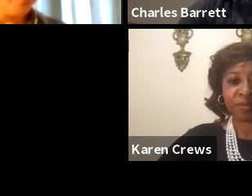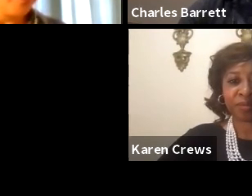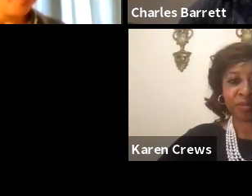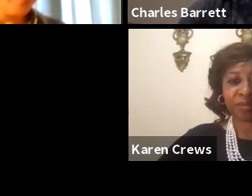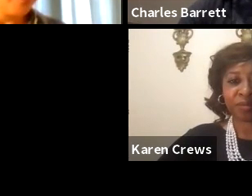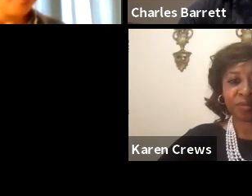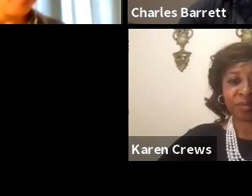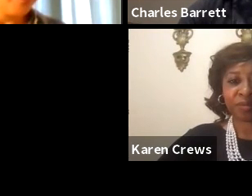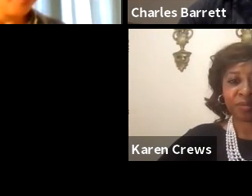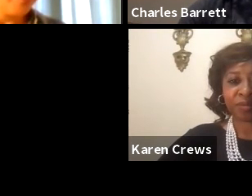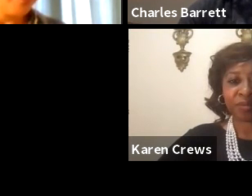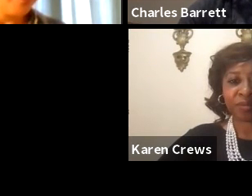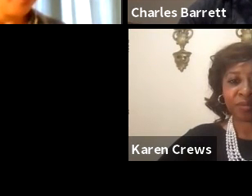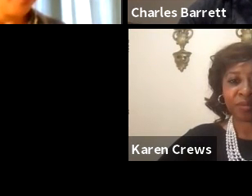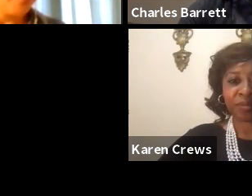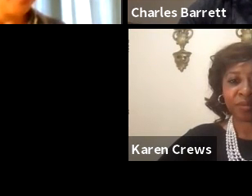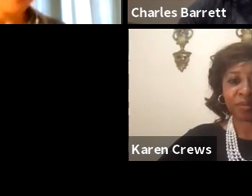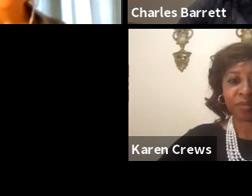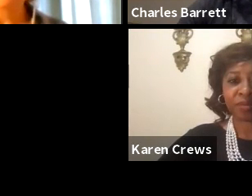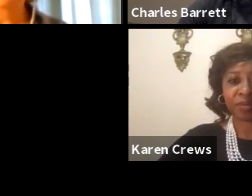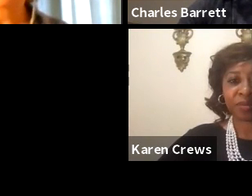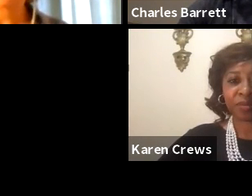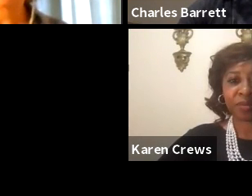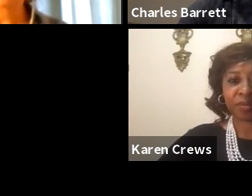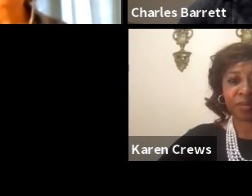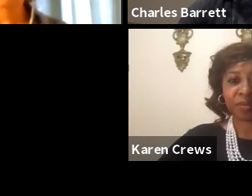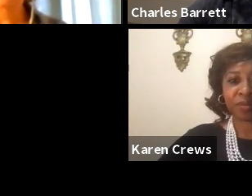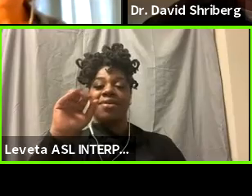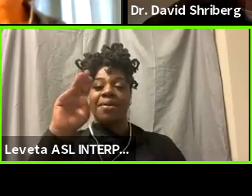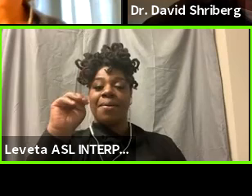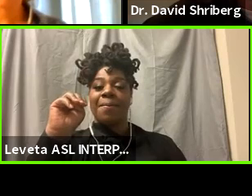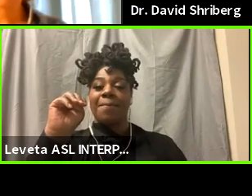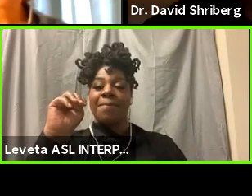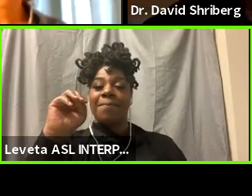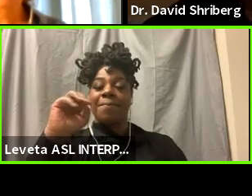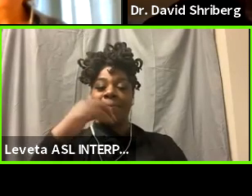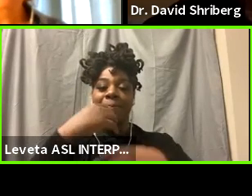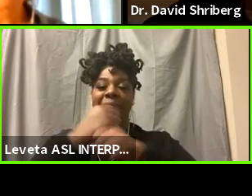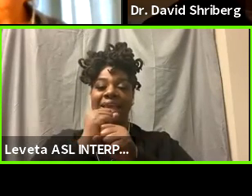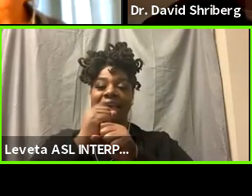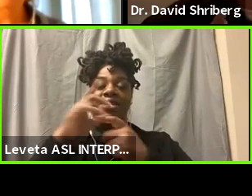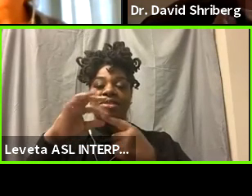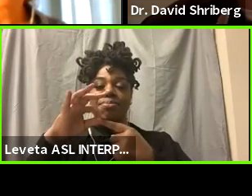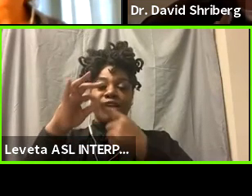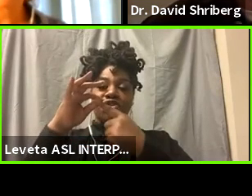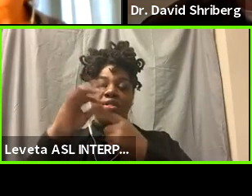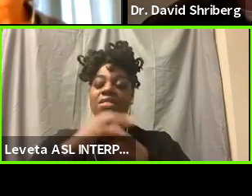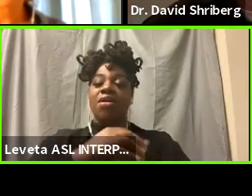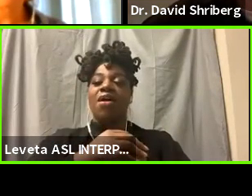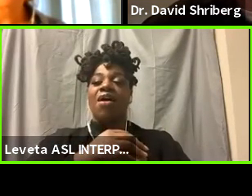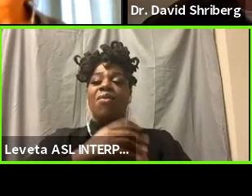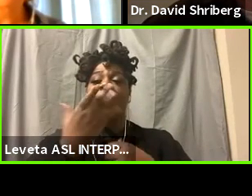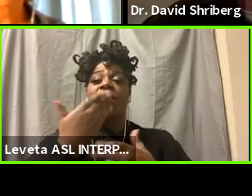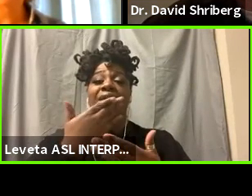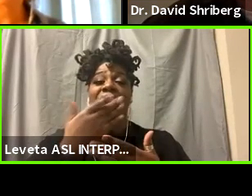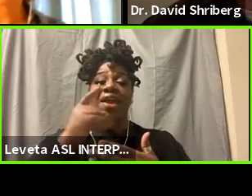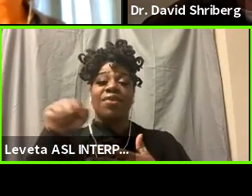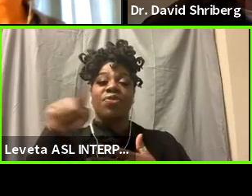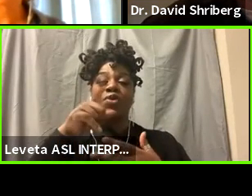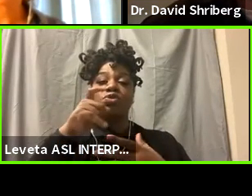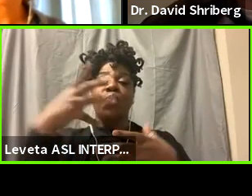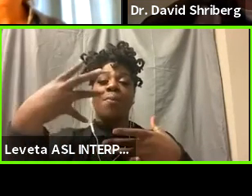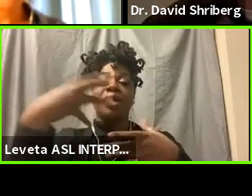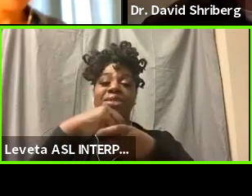Waymaking special. We do want to thank all of our panelists, those who have participated